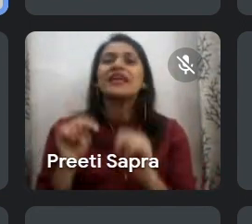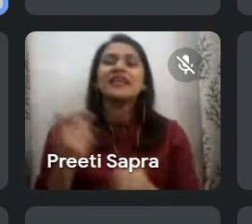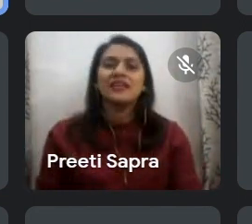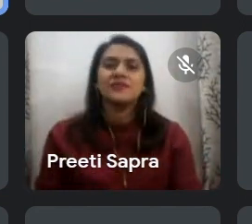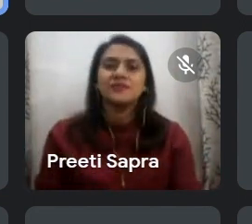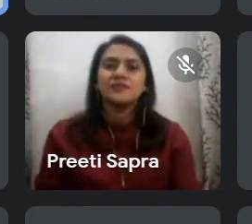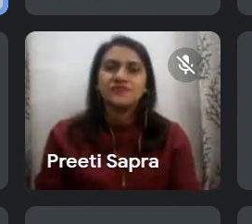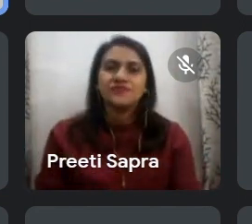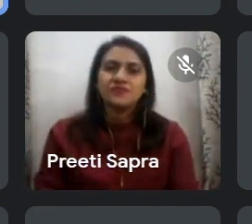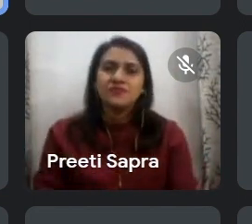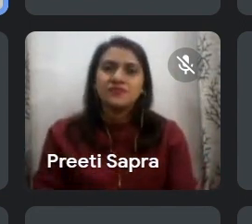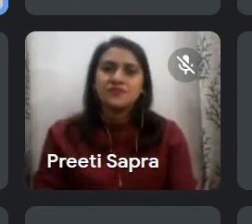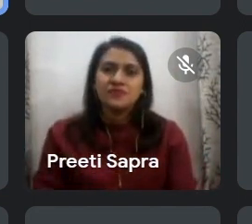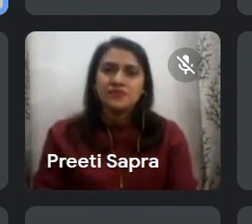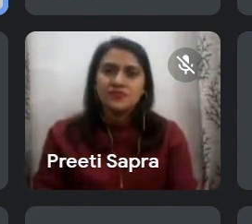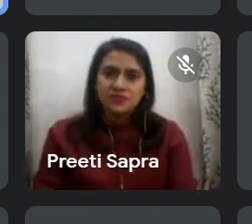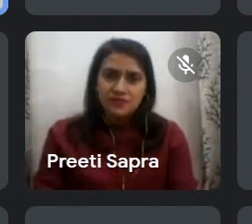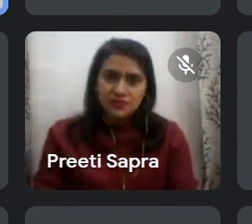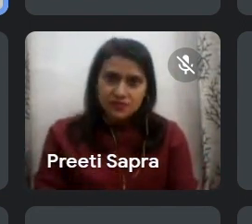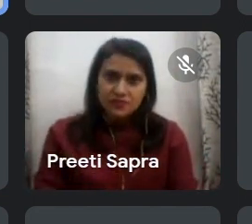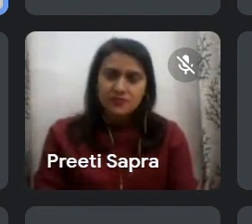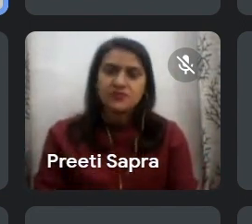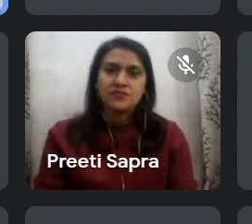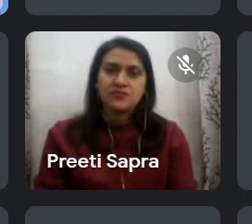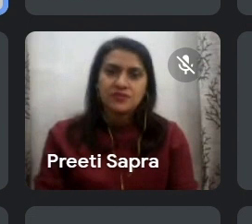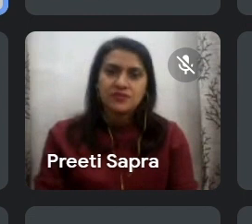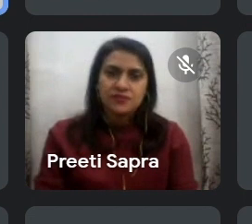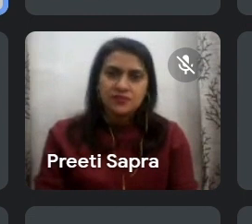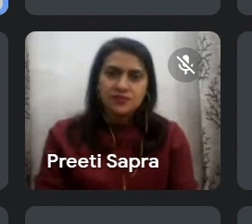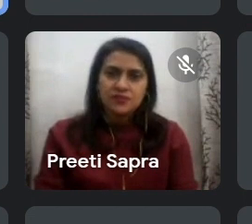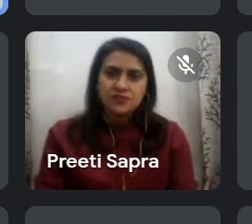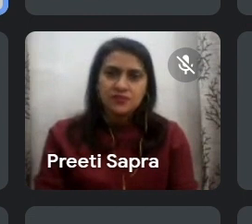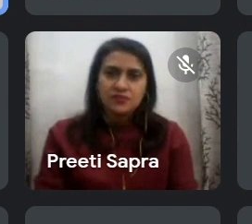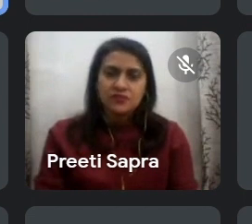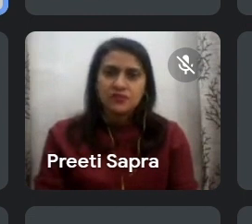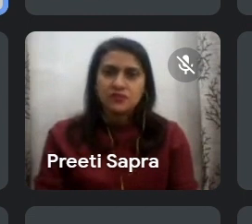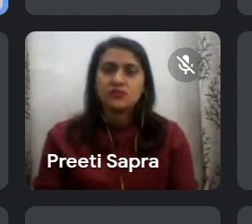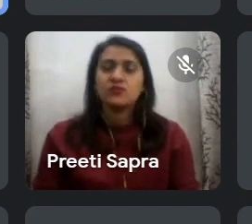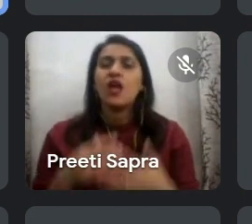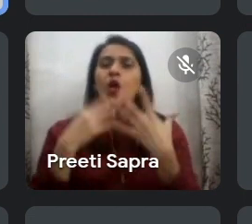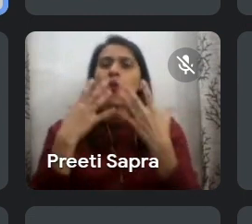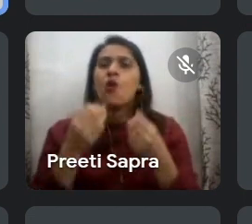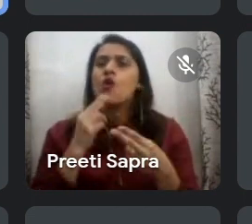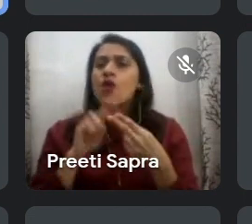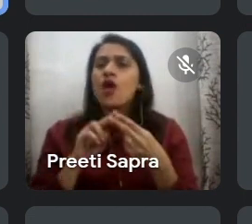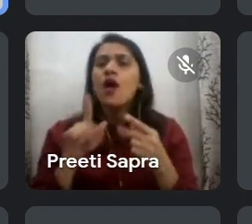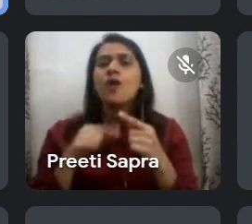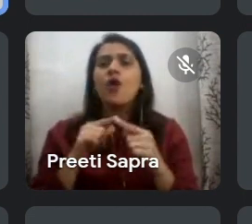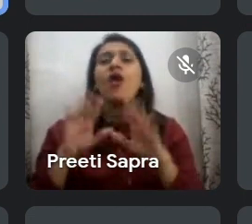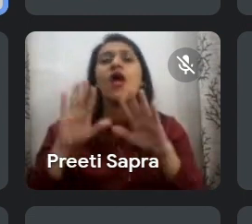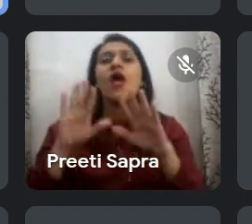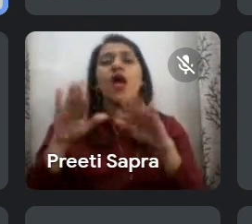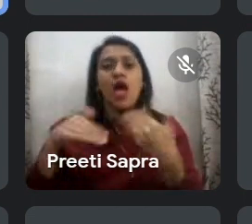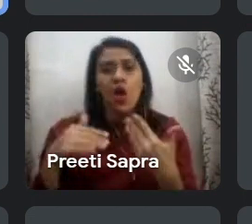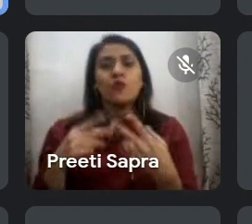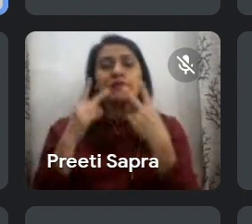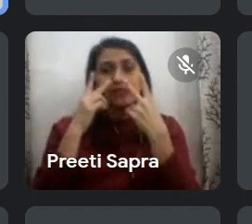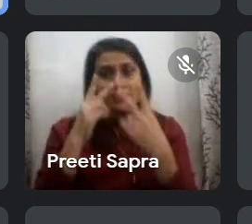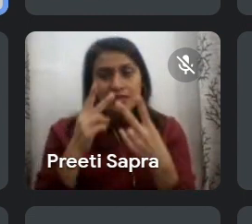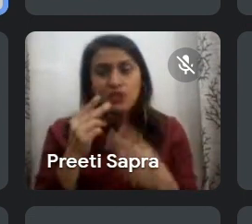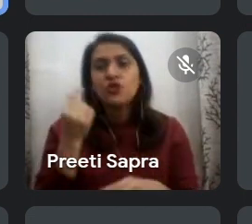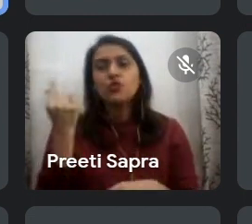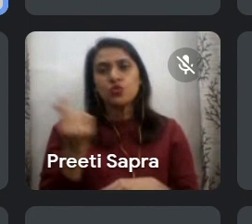in my topic rather is, I want to talk about how to think about seeking, using,